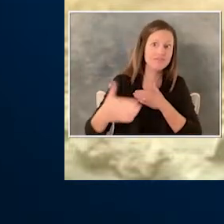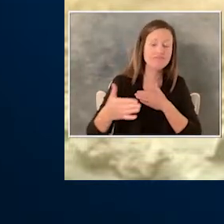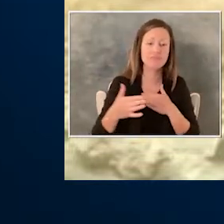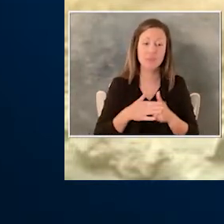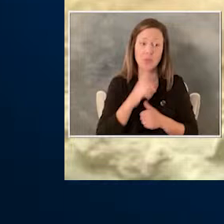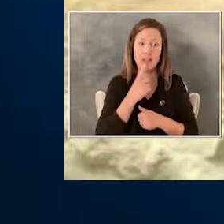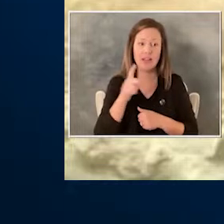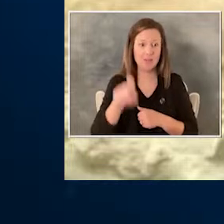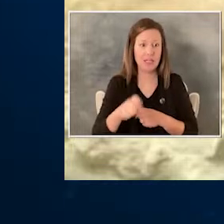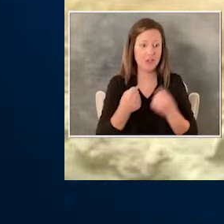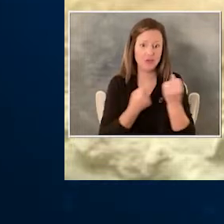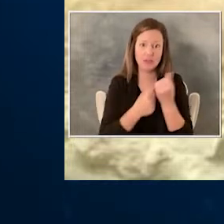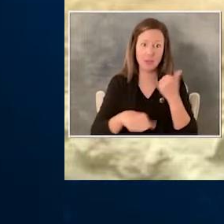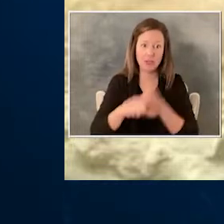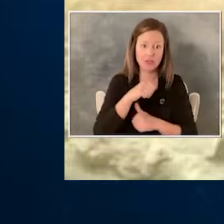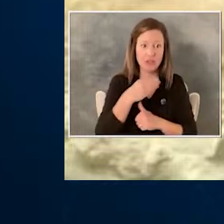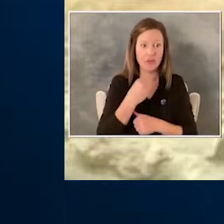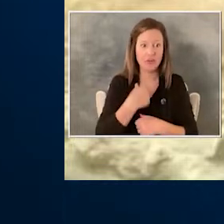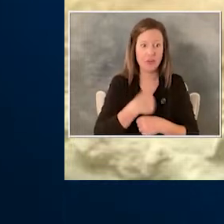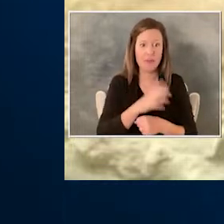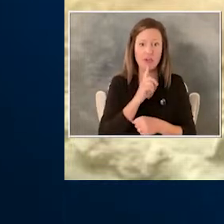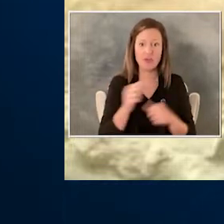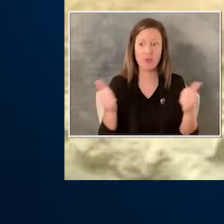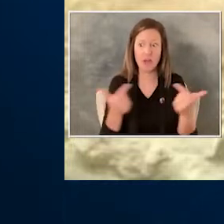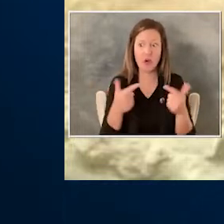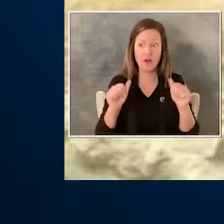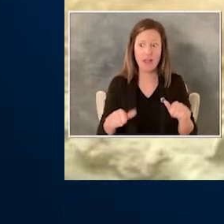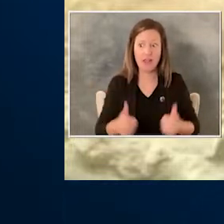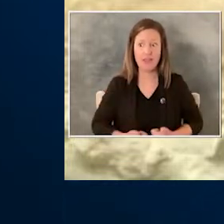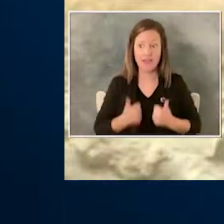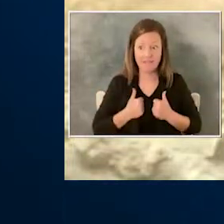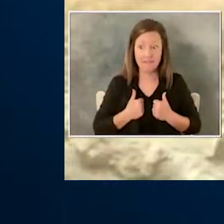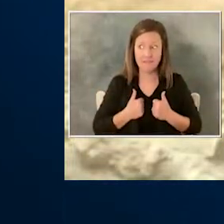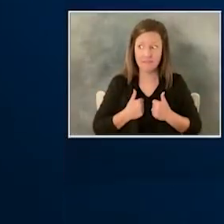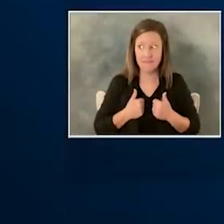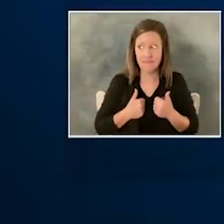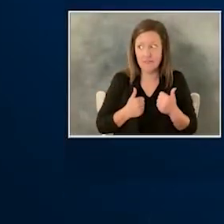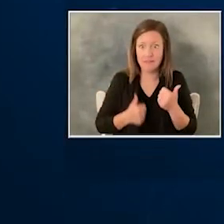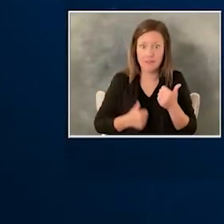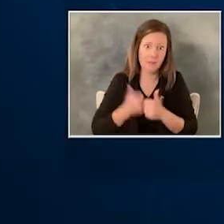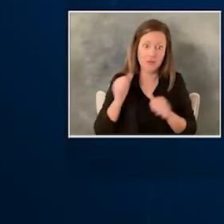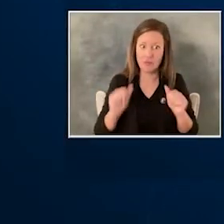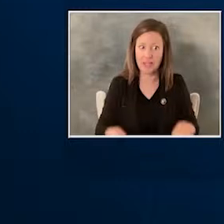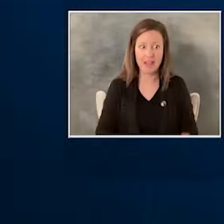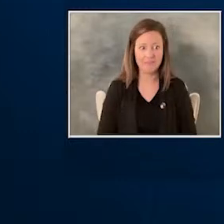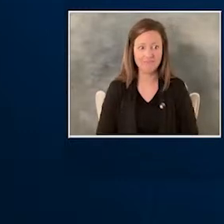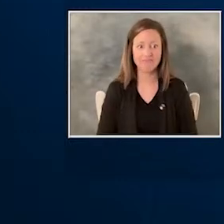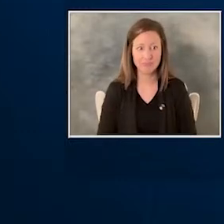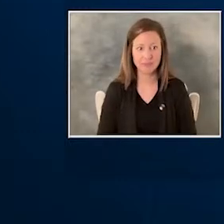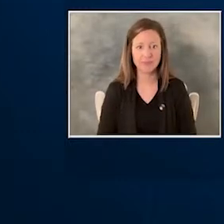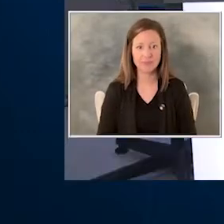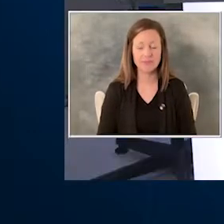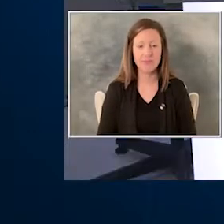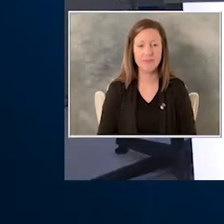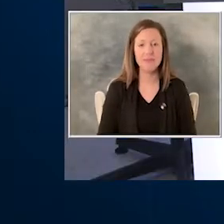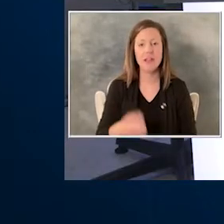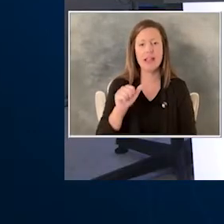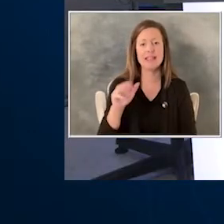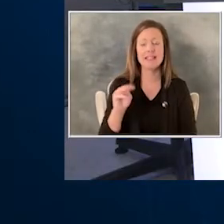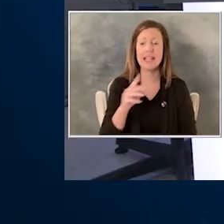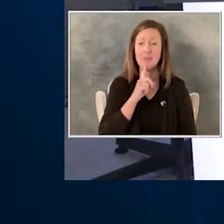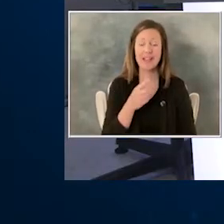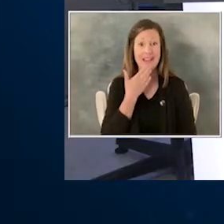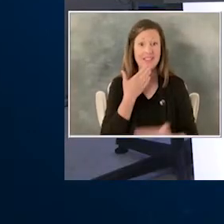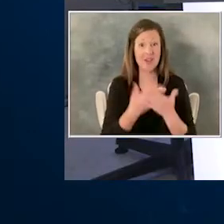be there for each other and make sure that we all get to live our lives to the fullest. And Sam, Daniel has such a good point. This isn't something you have